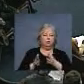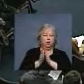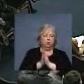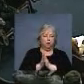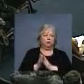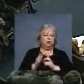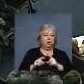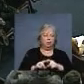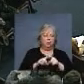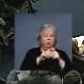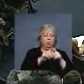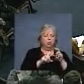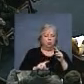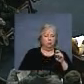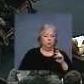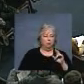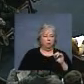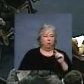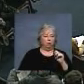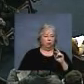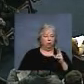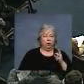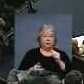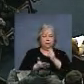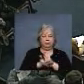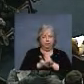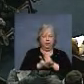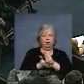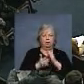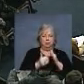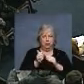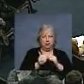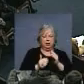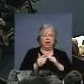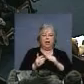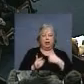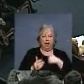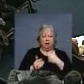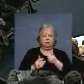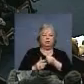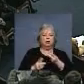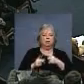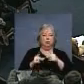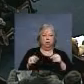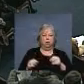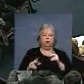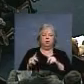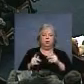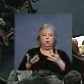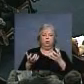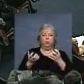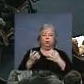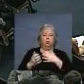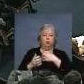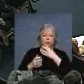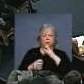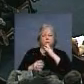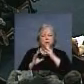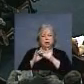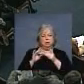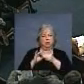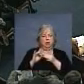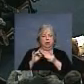requesting moratorium as amended. And I have several cards who wish to speak, or